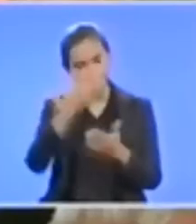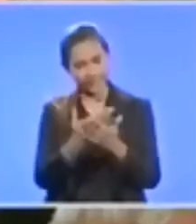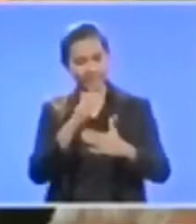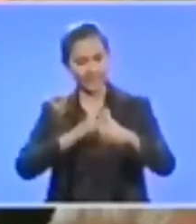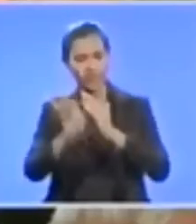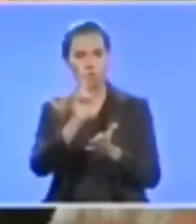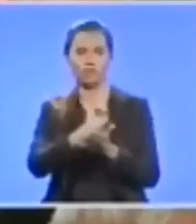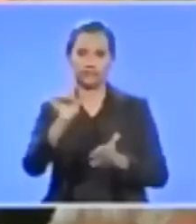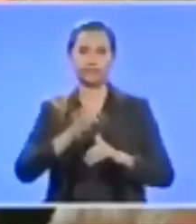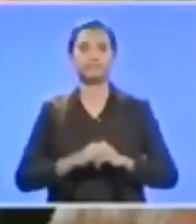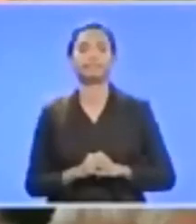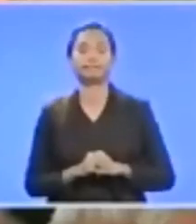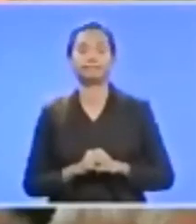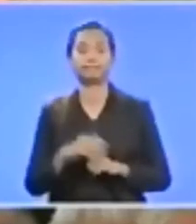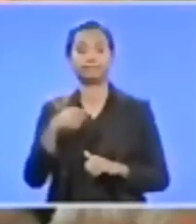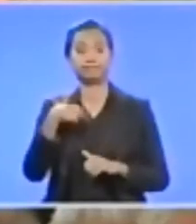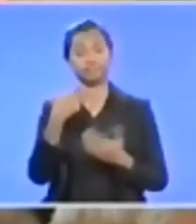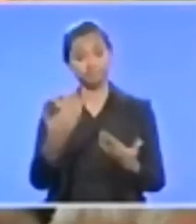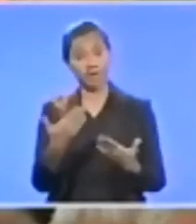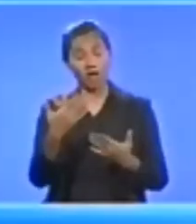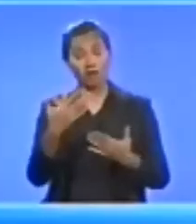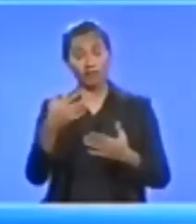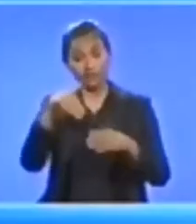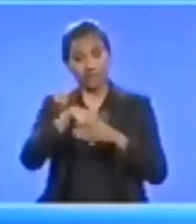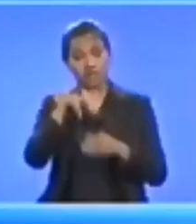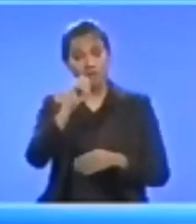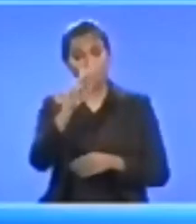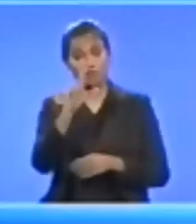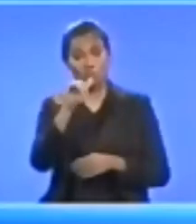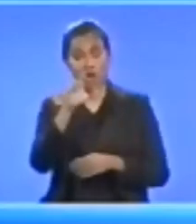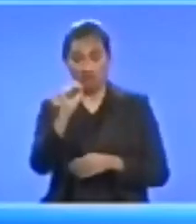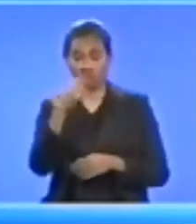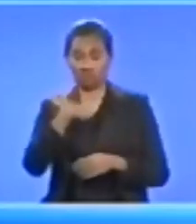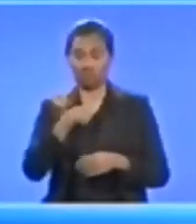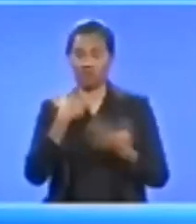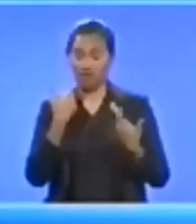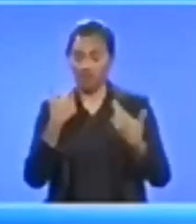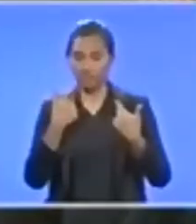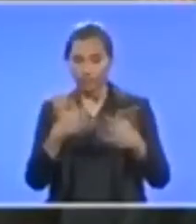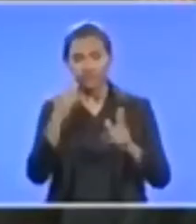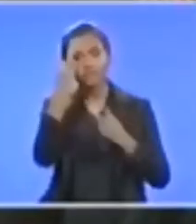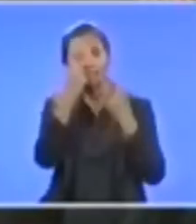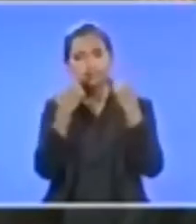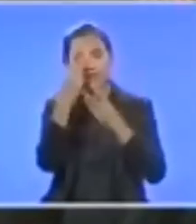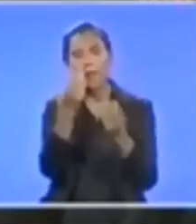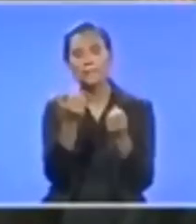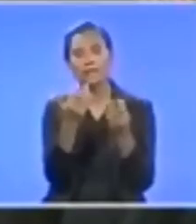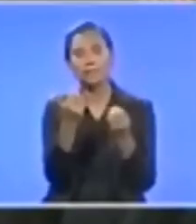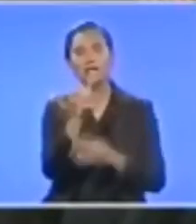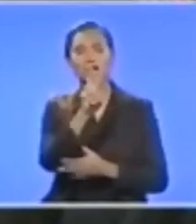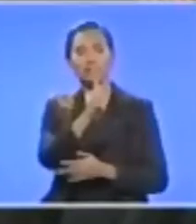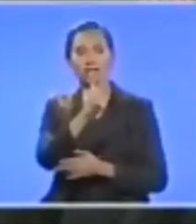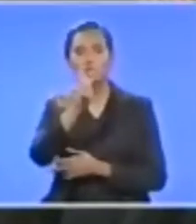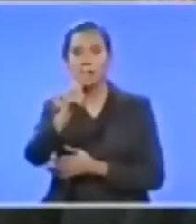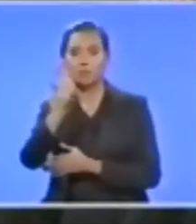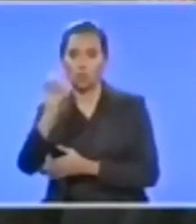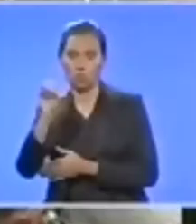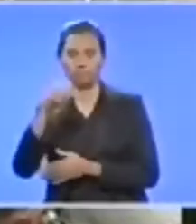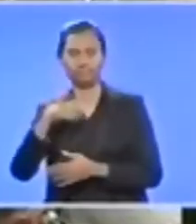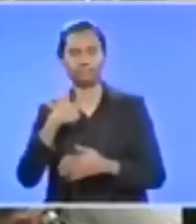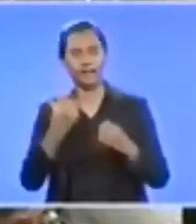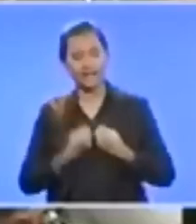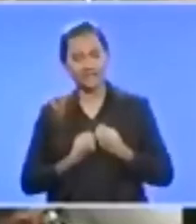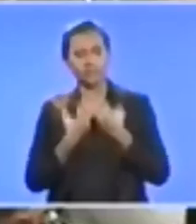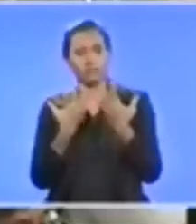the year I have been at MCYS, I have visited many VWOs. I have been inspired by their